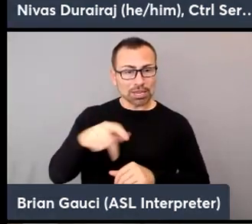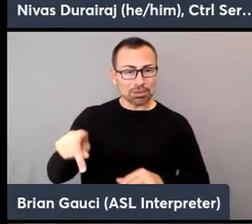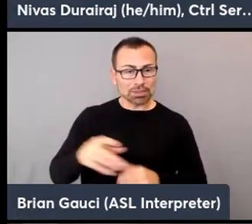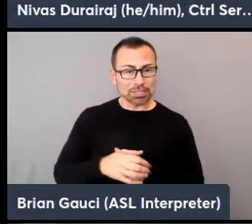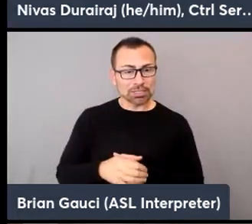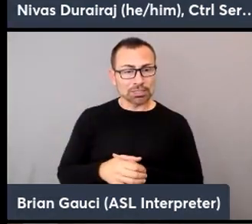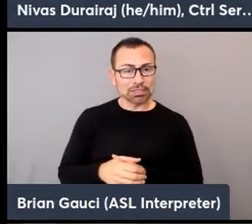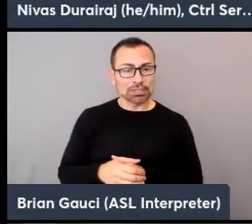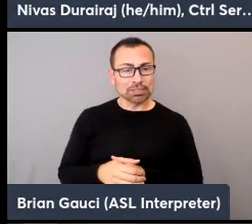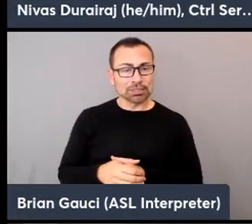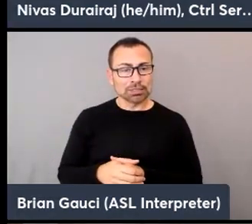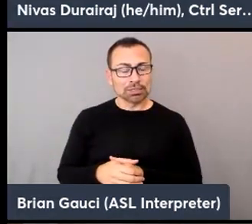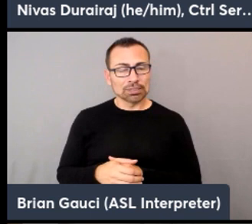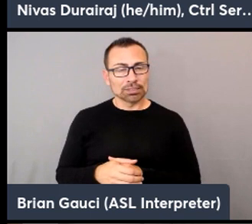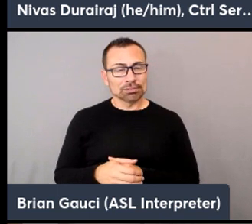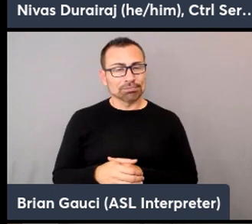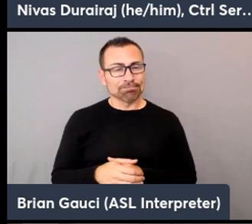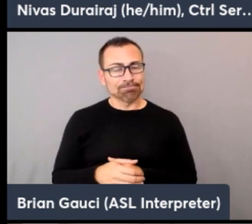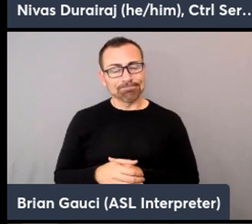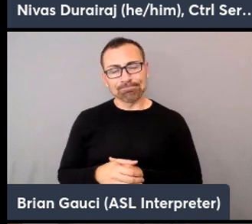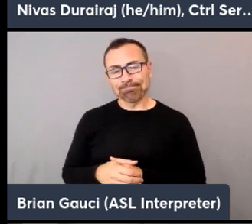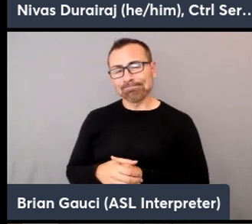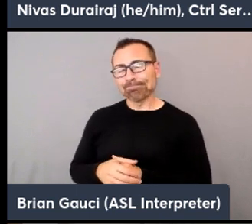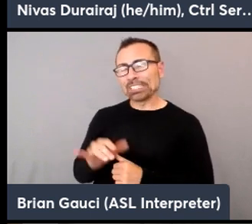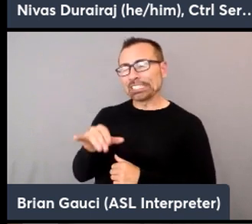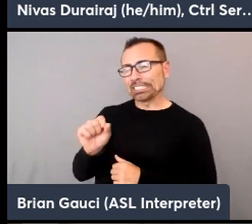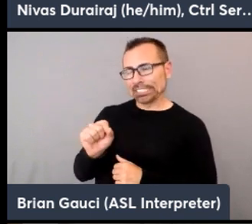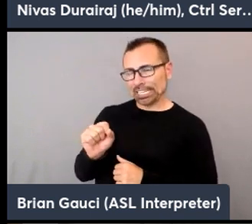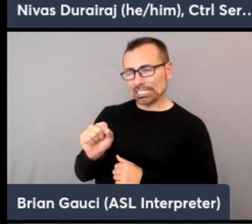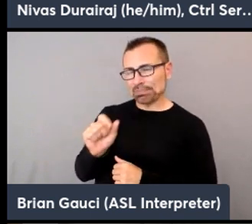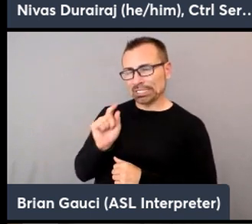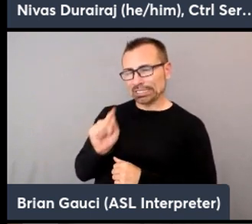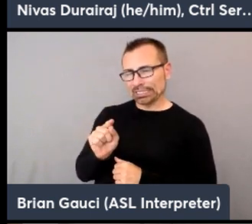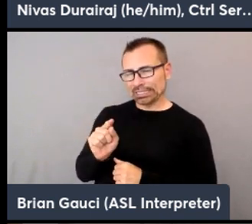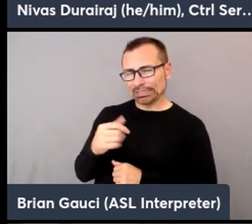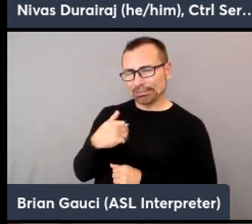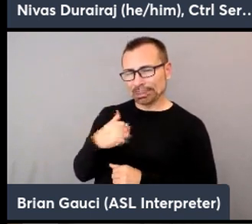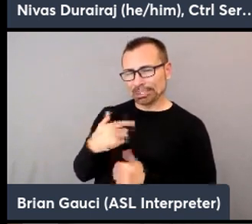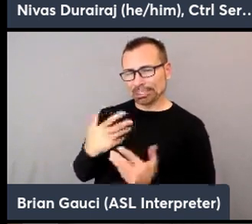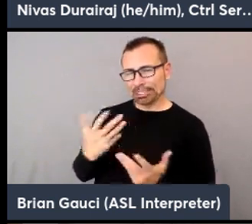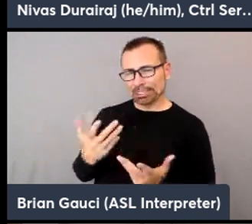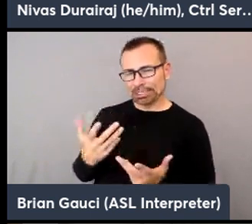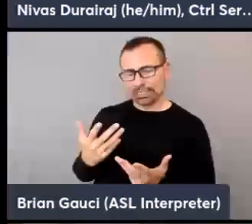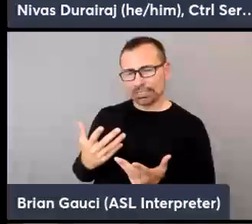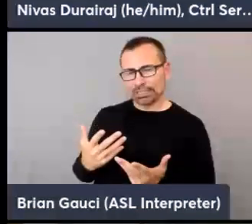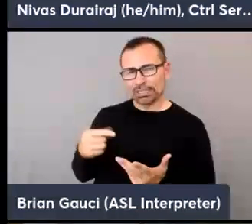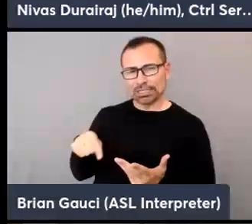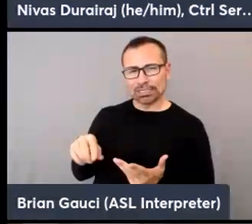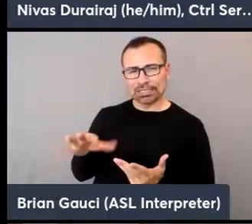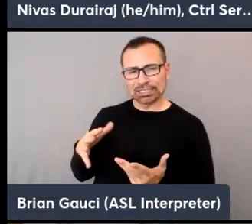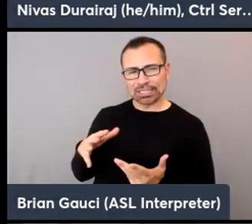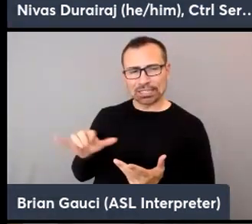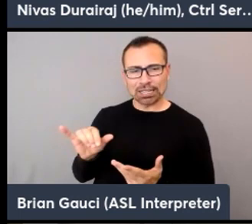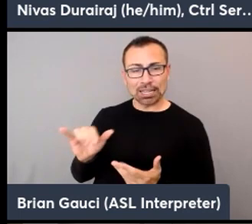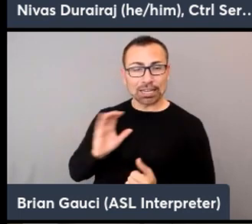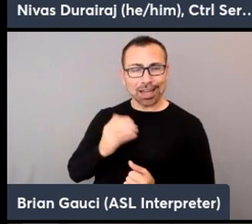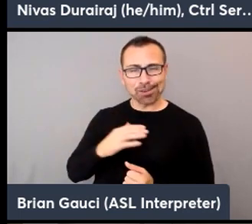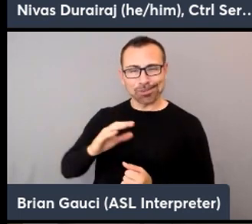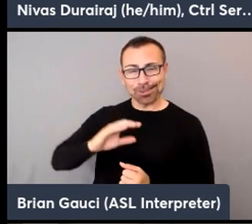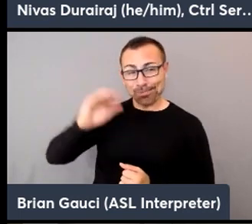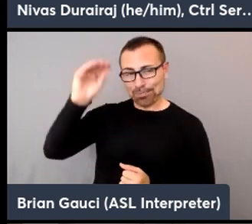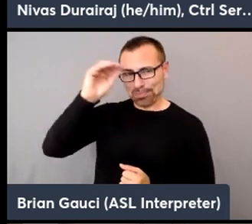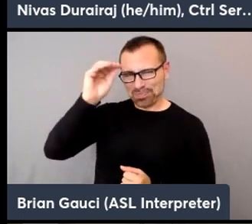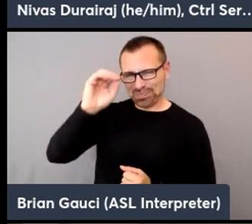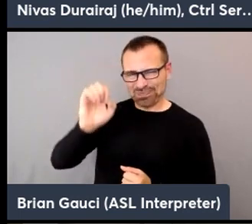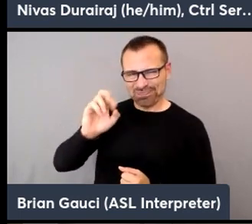Yes, and what we have here though is this is kind of like our opinionated version of